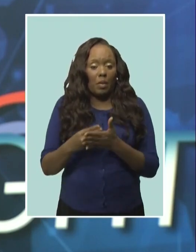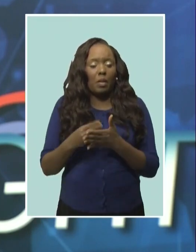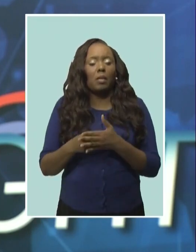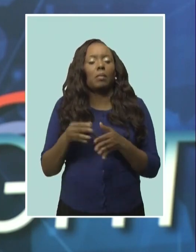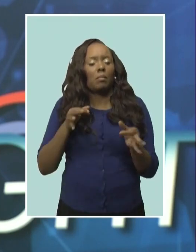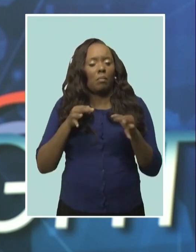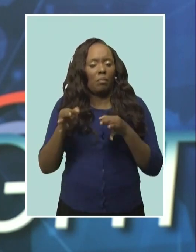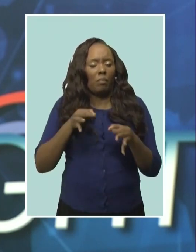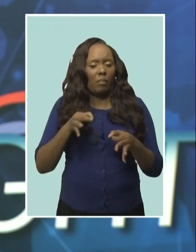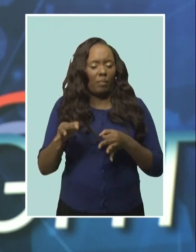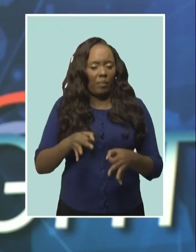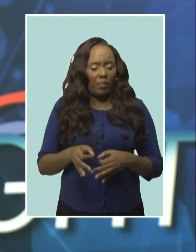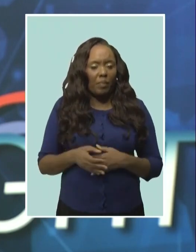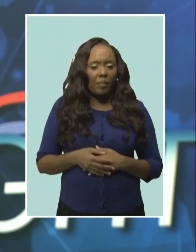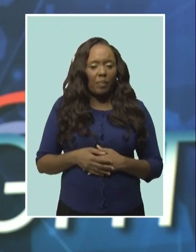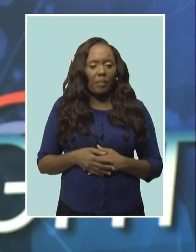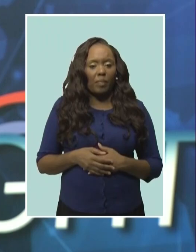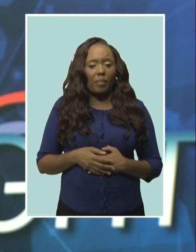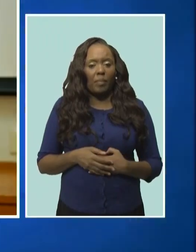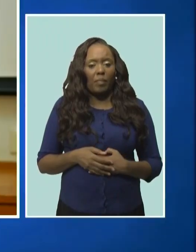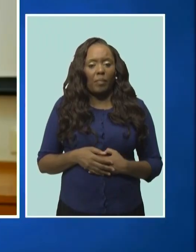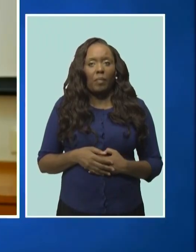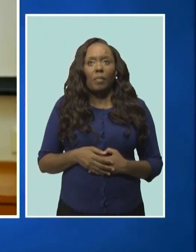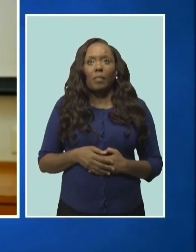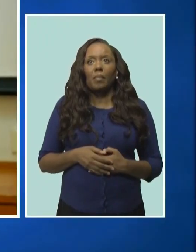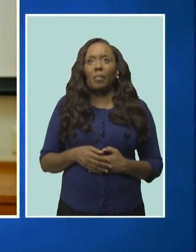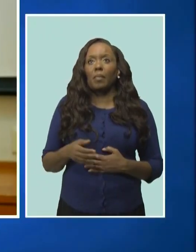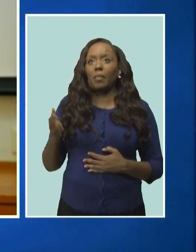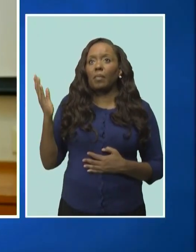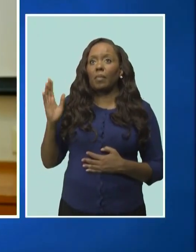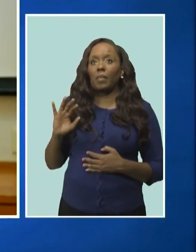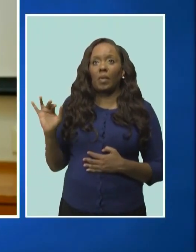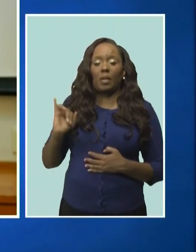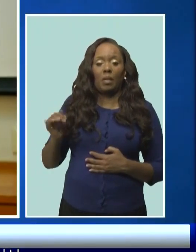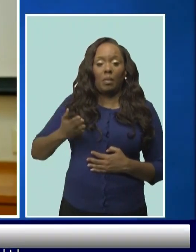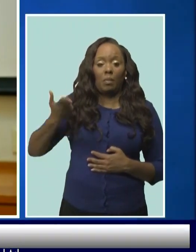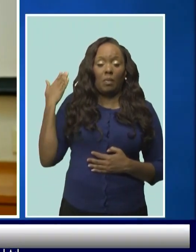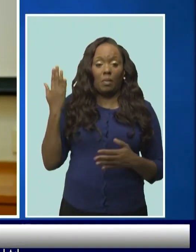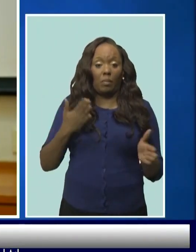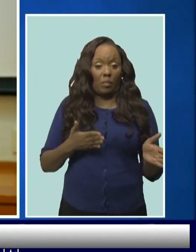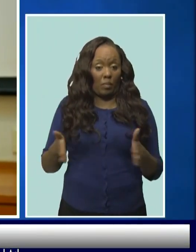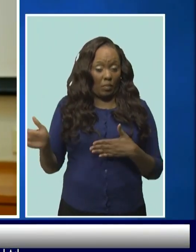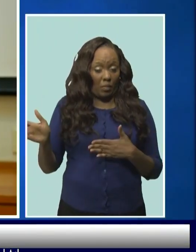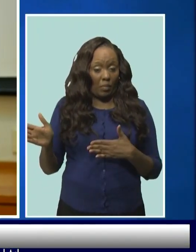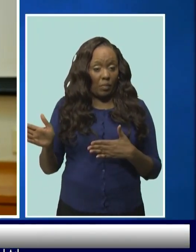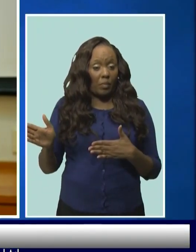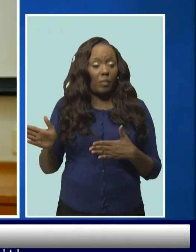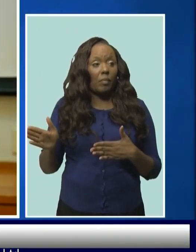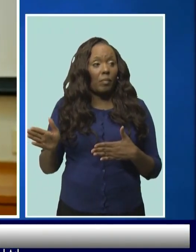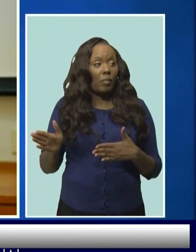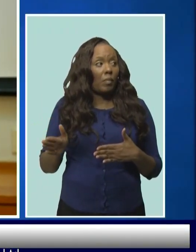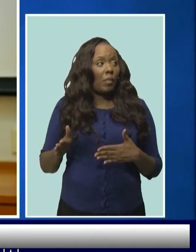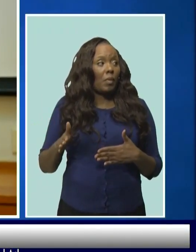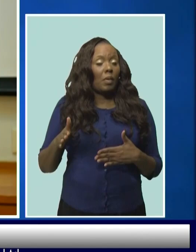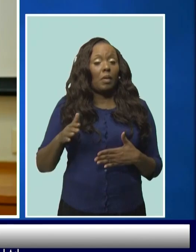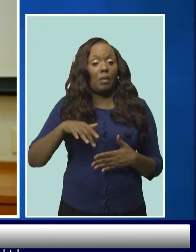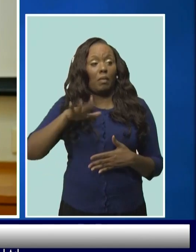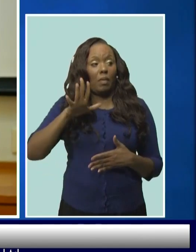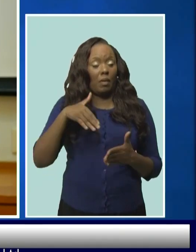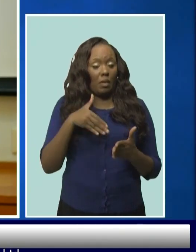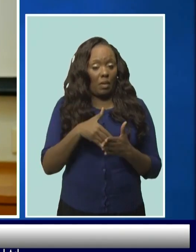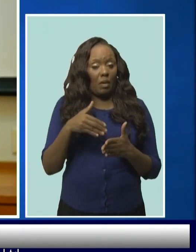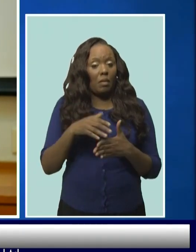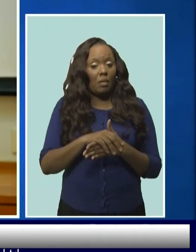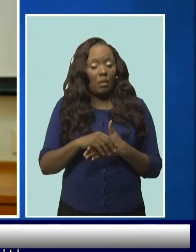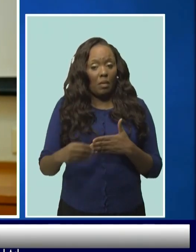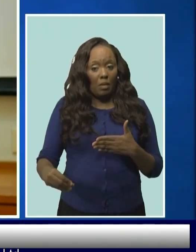Brokers explains. It is similar to the previous plan where the coverage was $5,000 at the